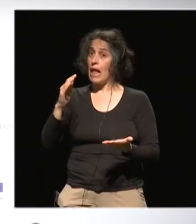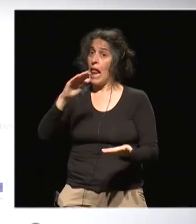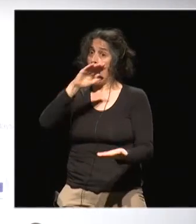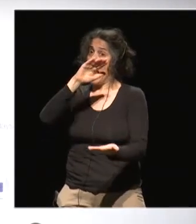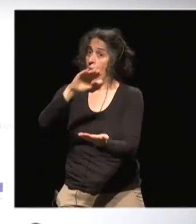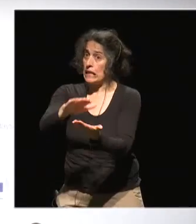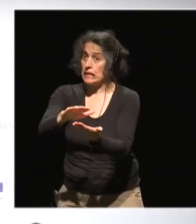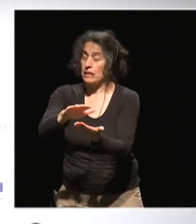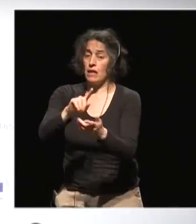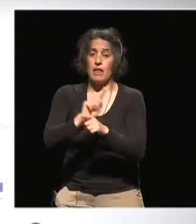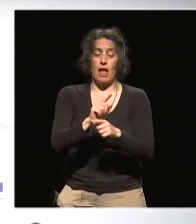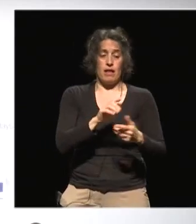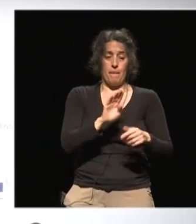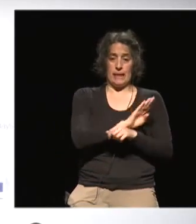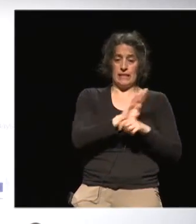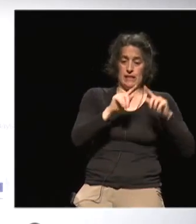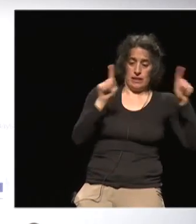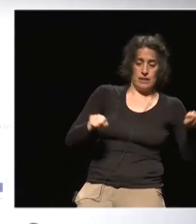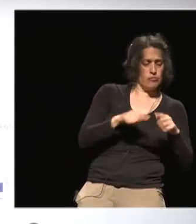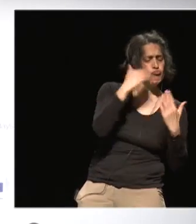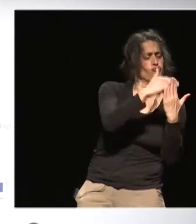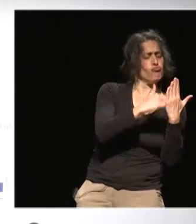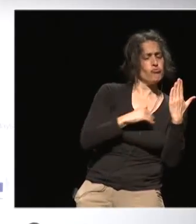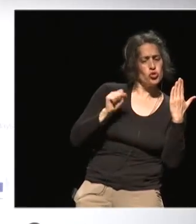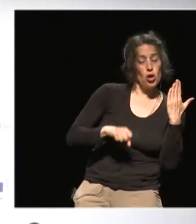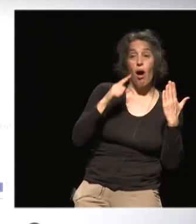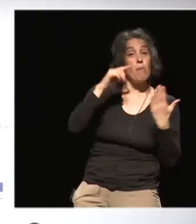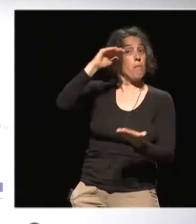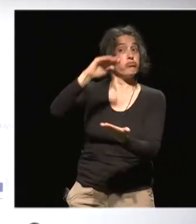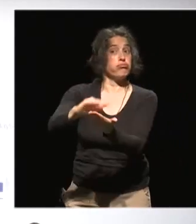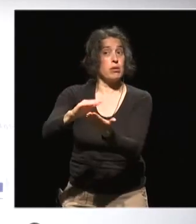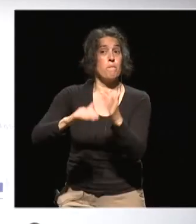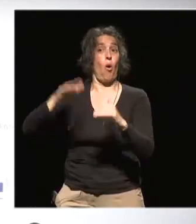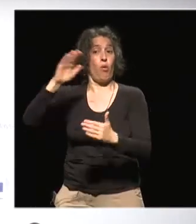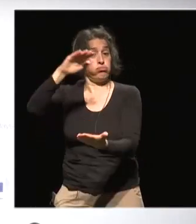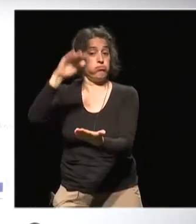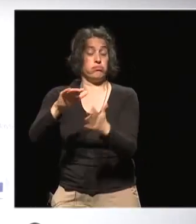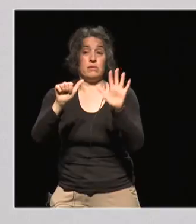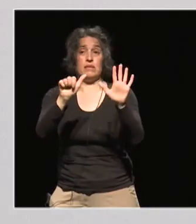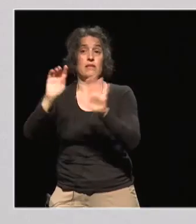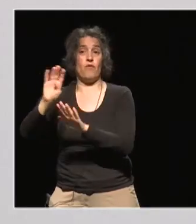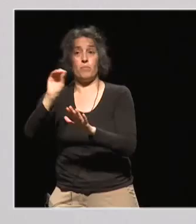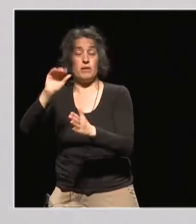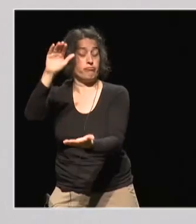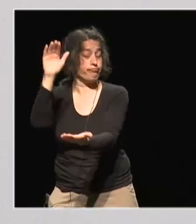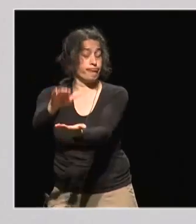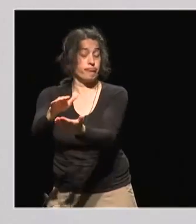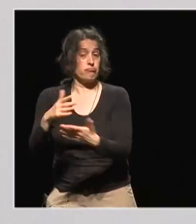usual. So in this regard, my government is very much committed, and it hopes also that